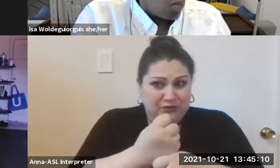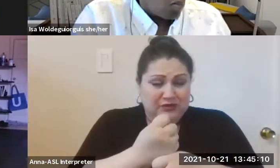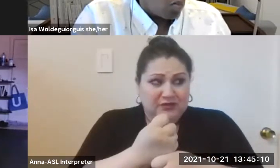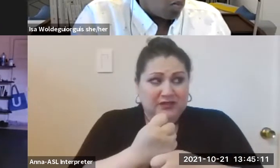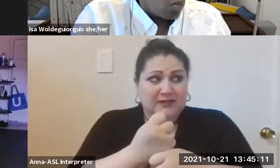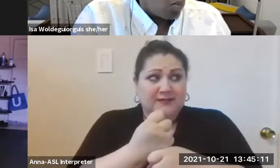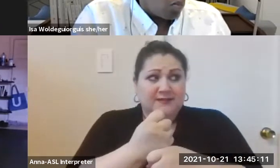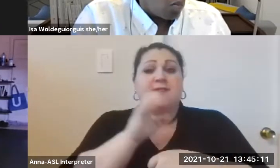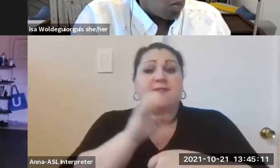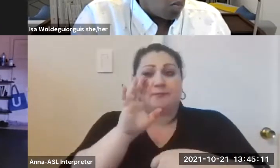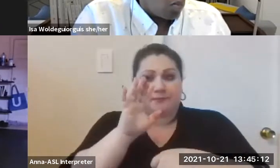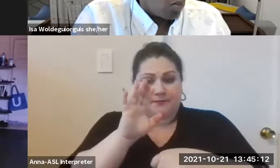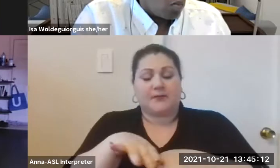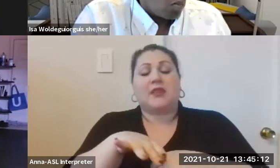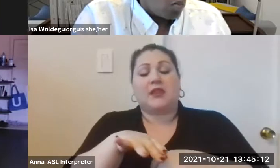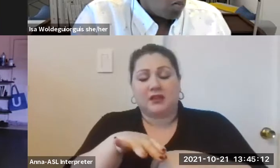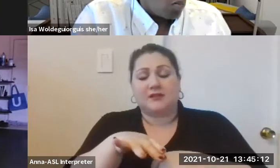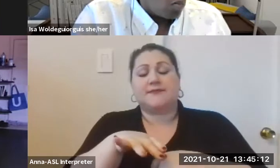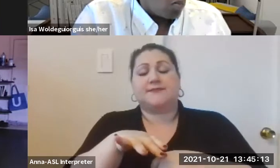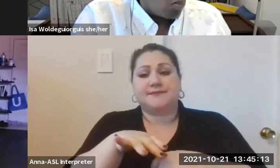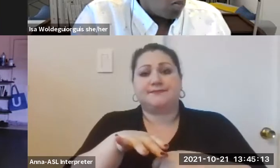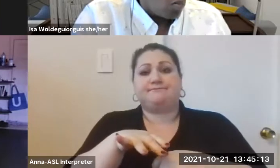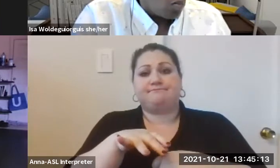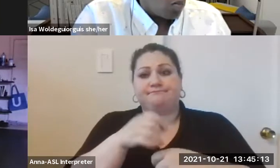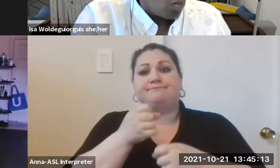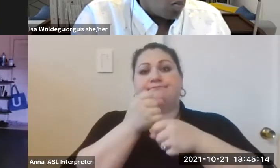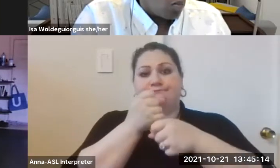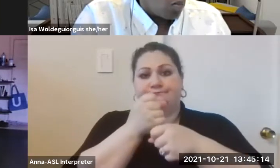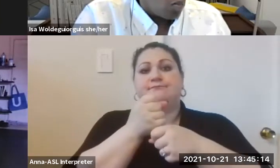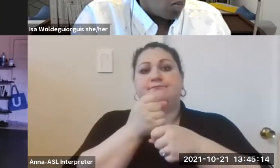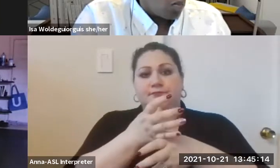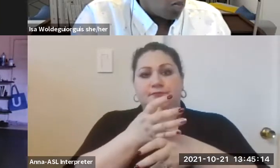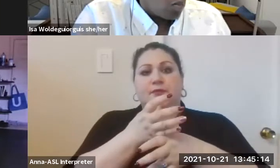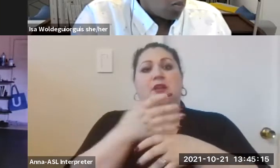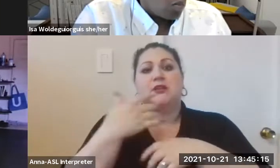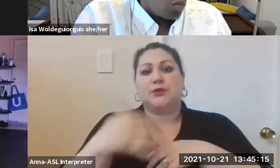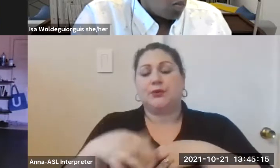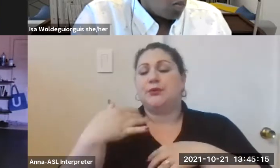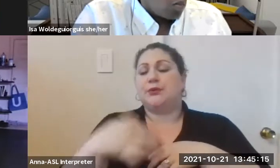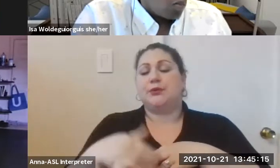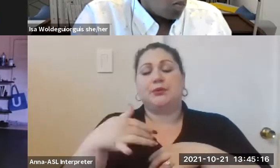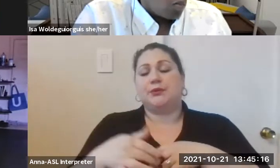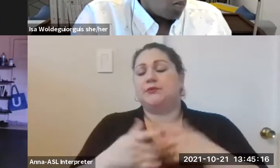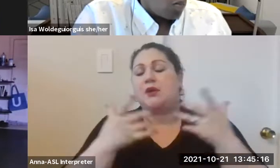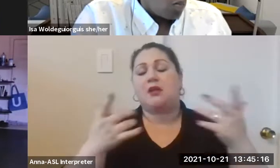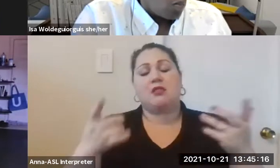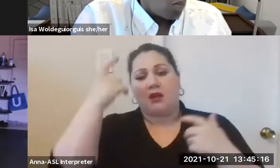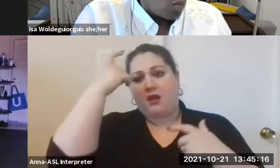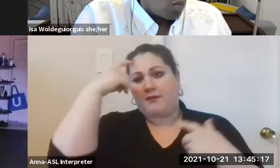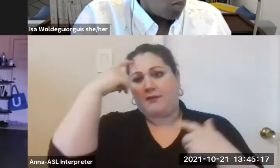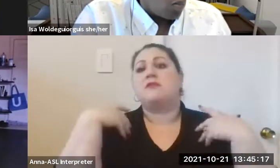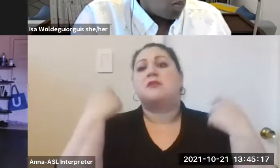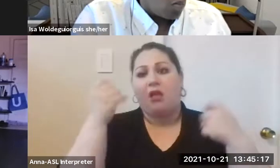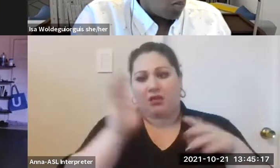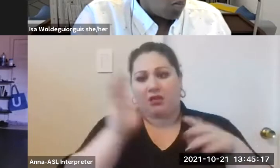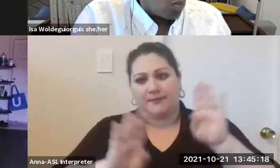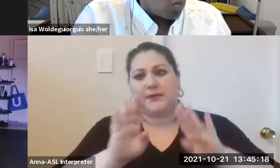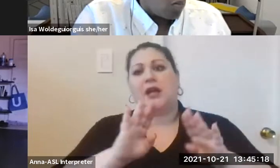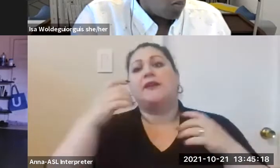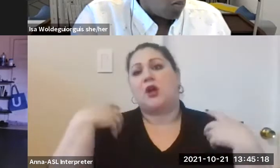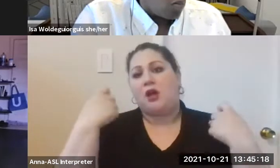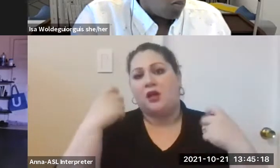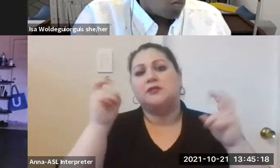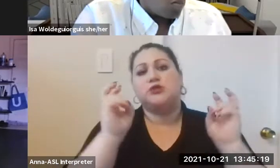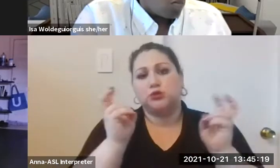that has led to just an enormous amount of mental health and behavioral health issues.